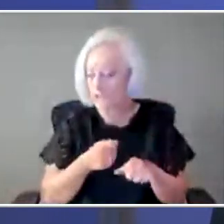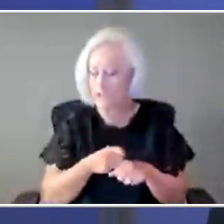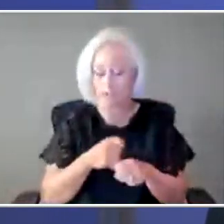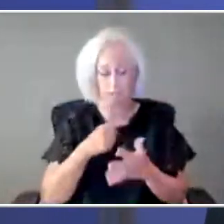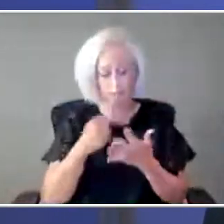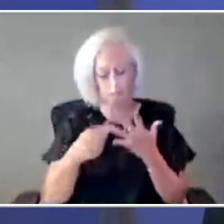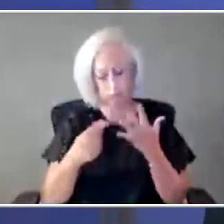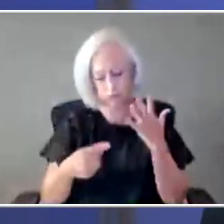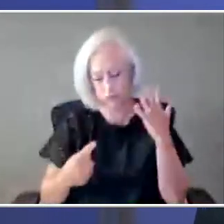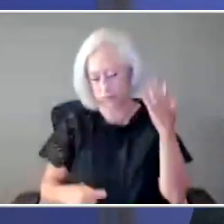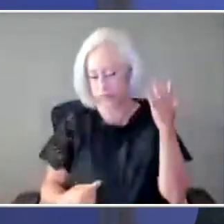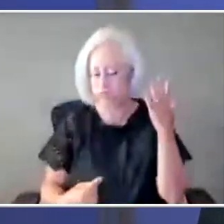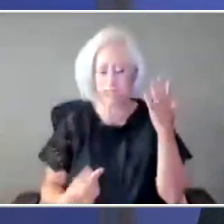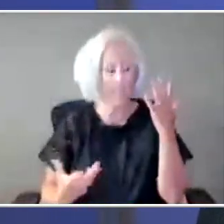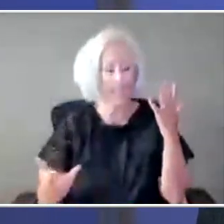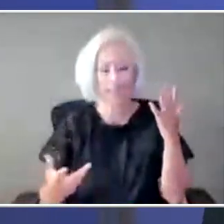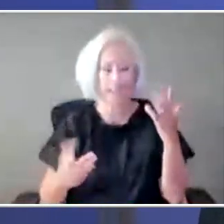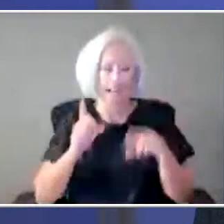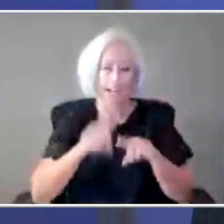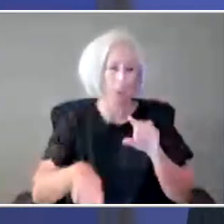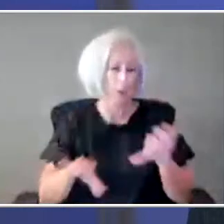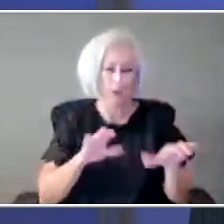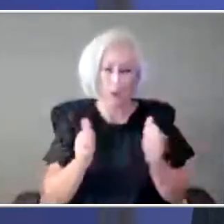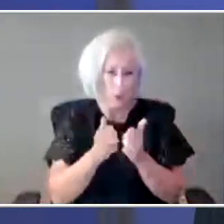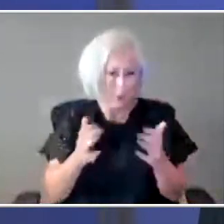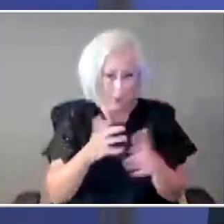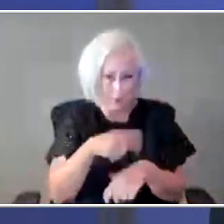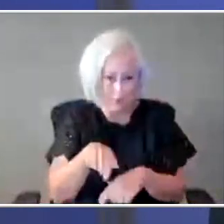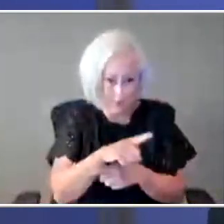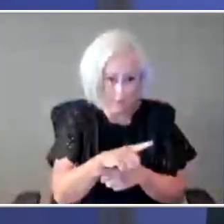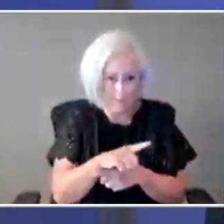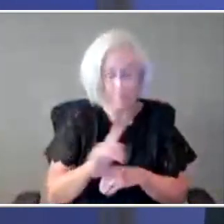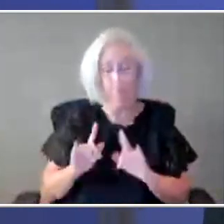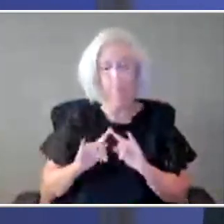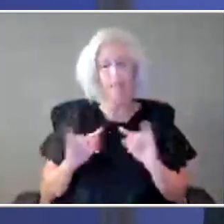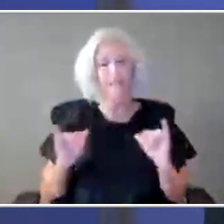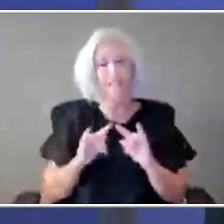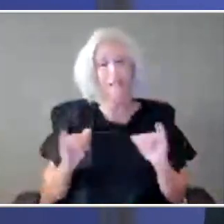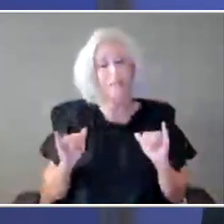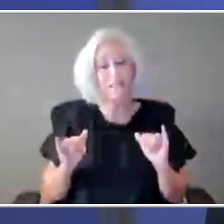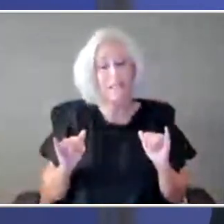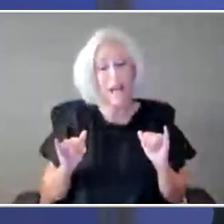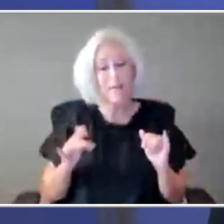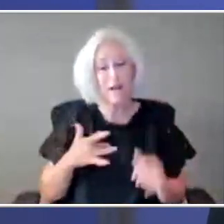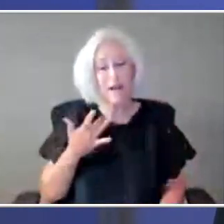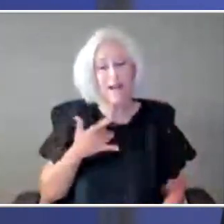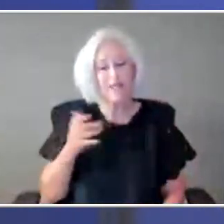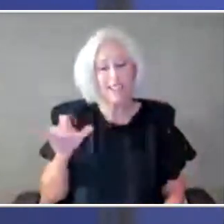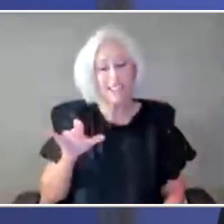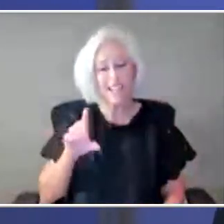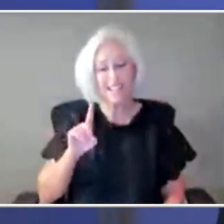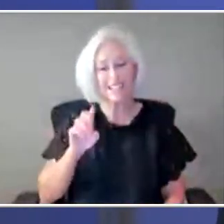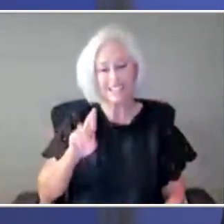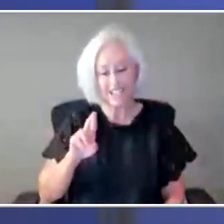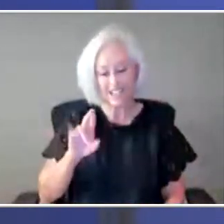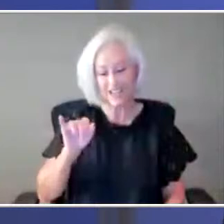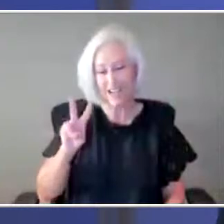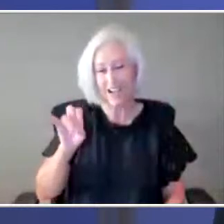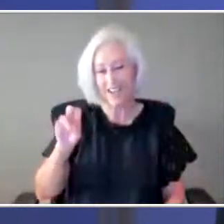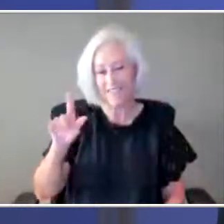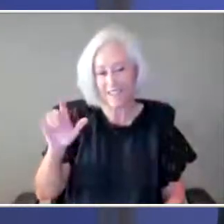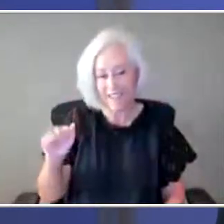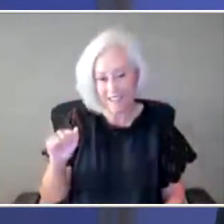no way. By the same token, I feel like that Dr. Havalana, especially poor Ashlyn, who is her